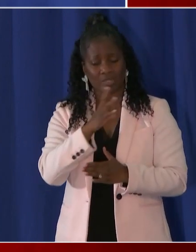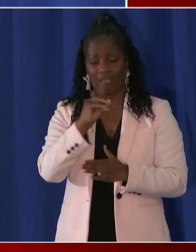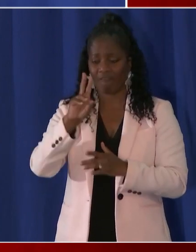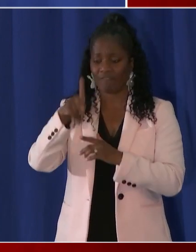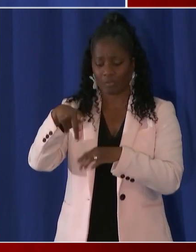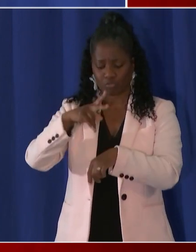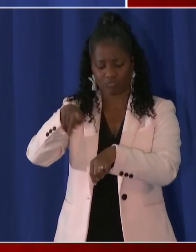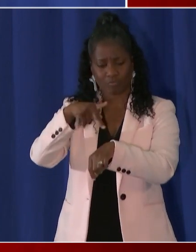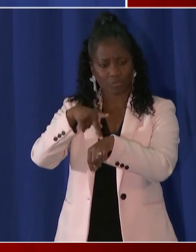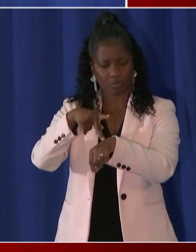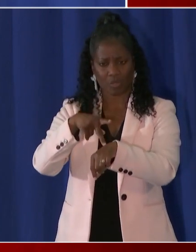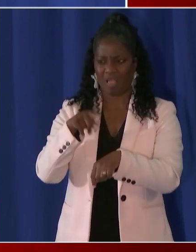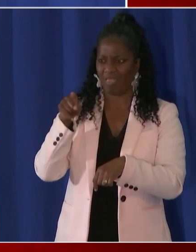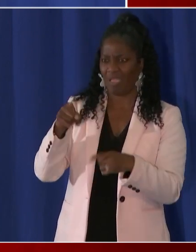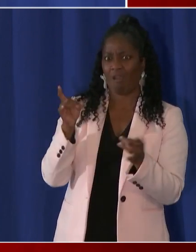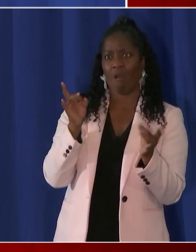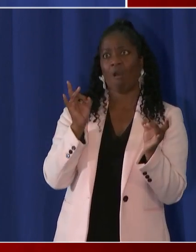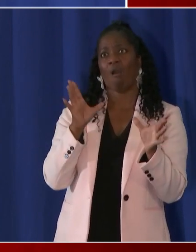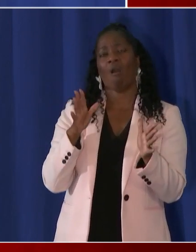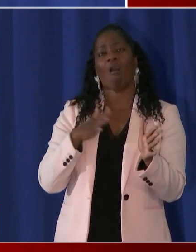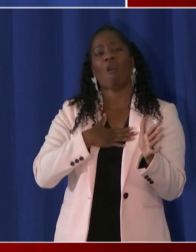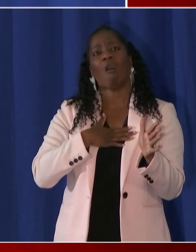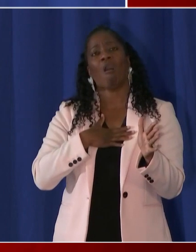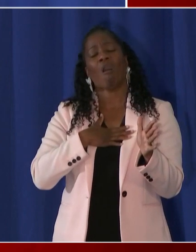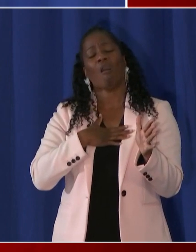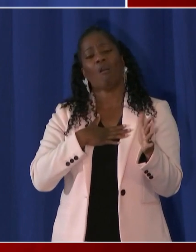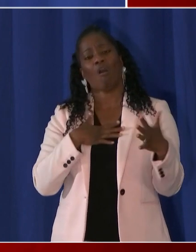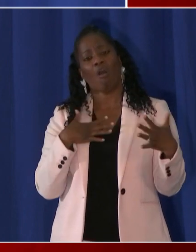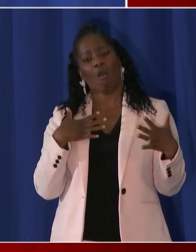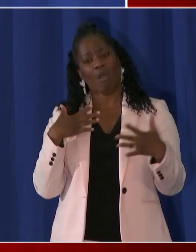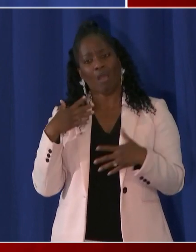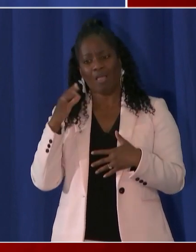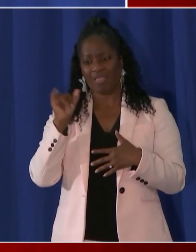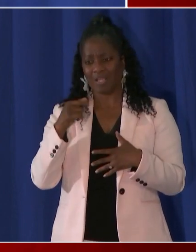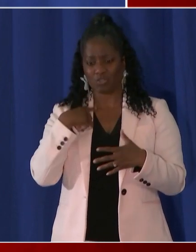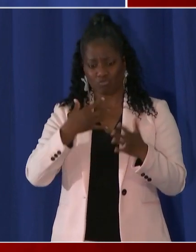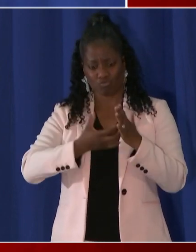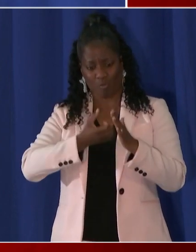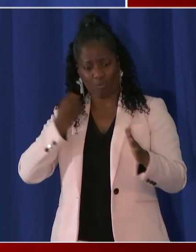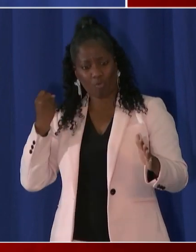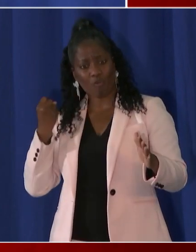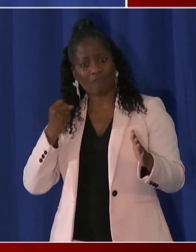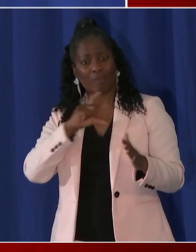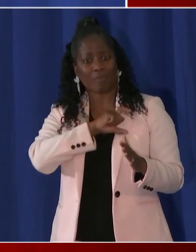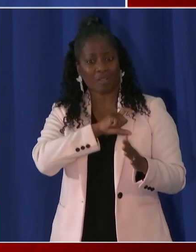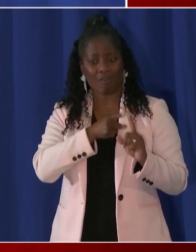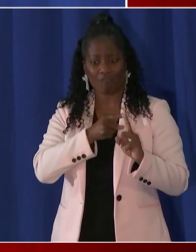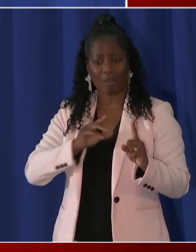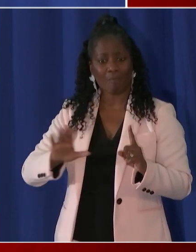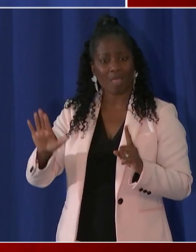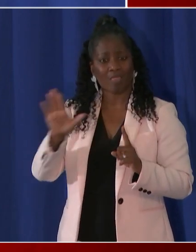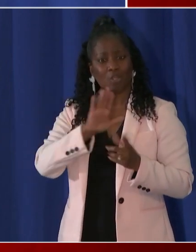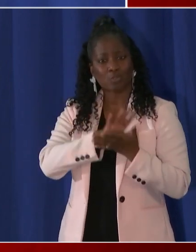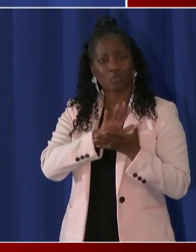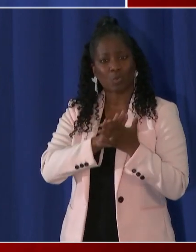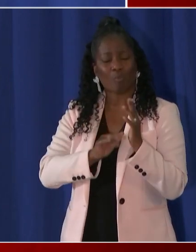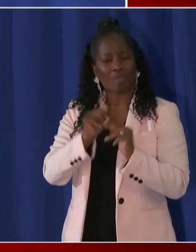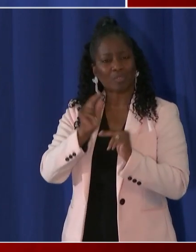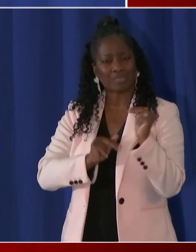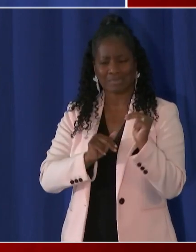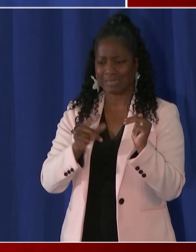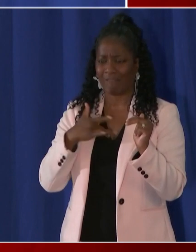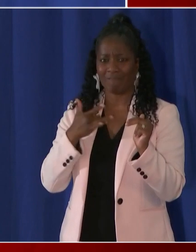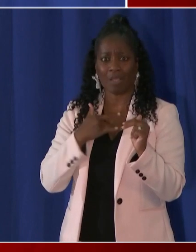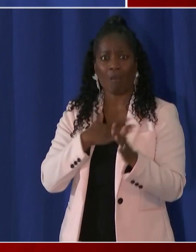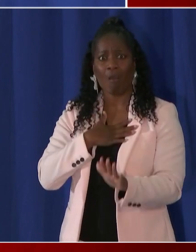principals. They're horrified at the thought, especially now, to remove trusted police officers from school buildings. So